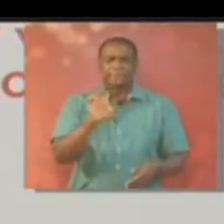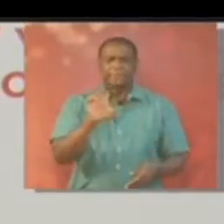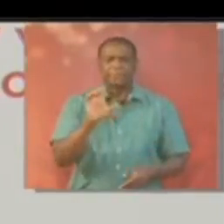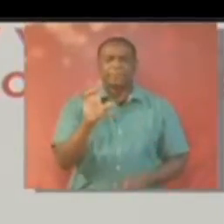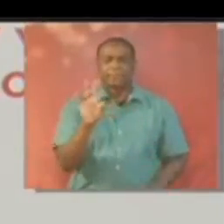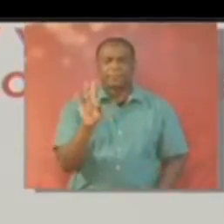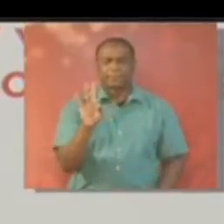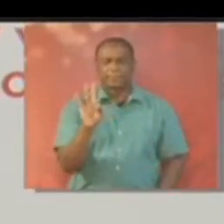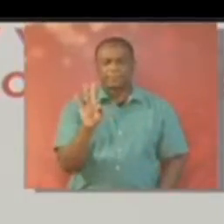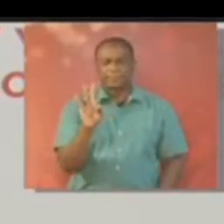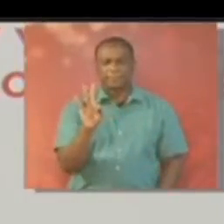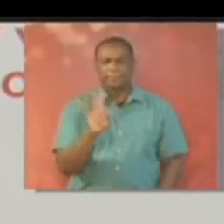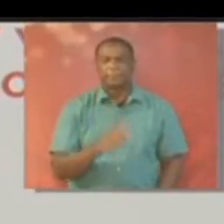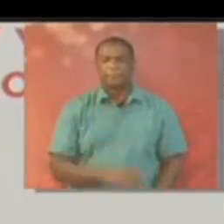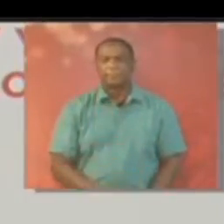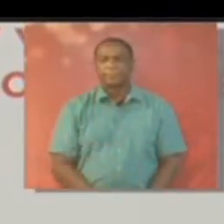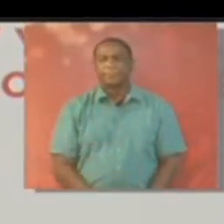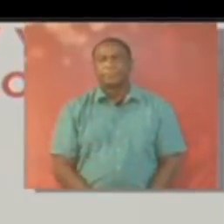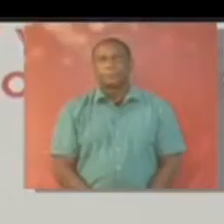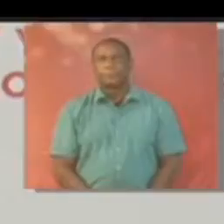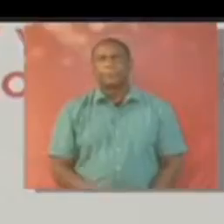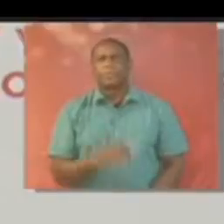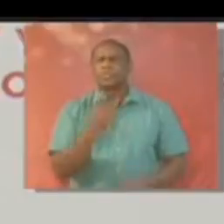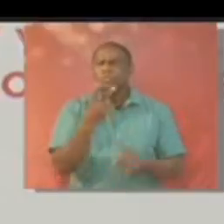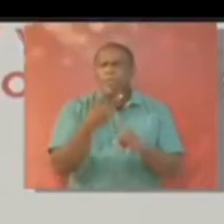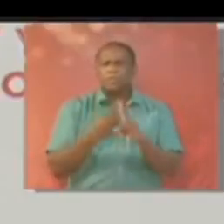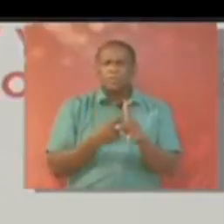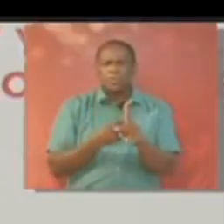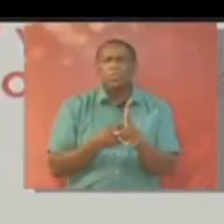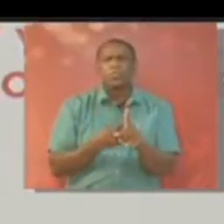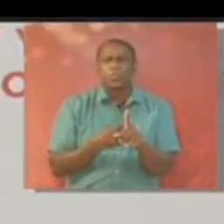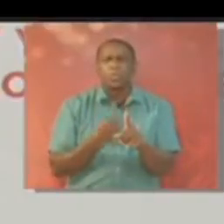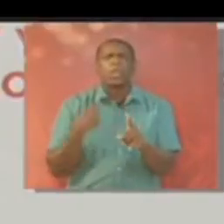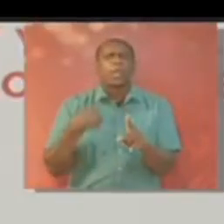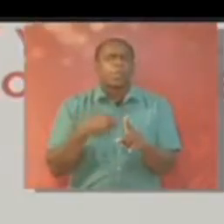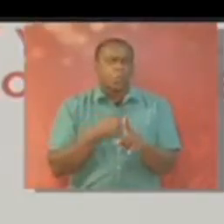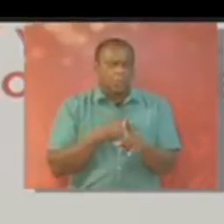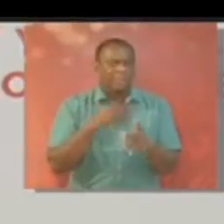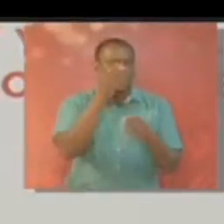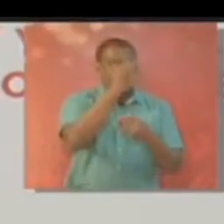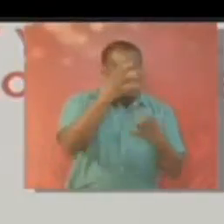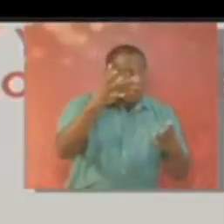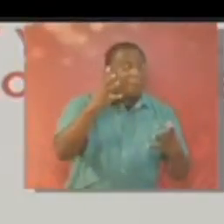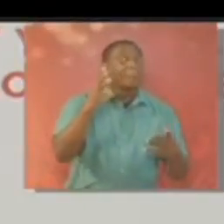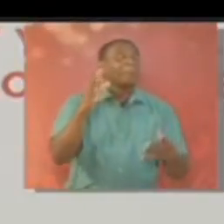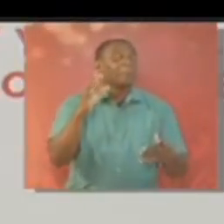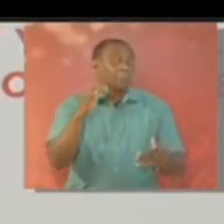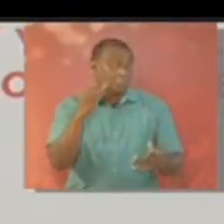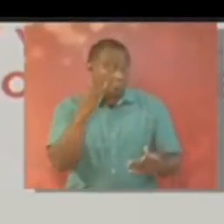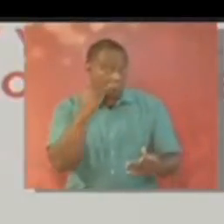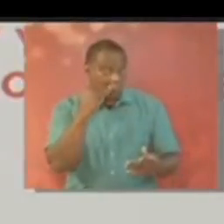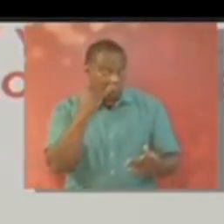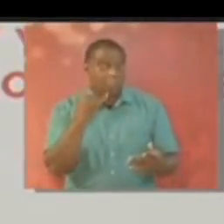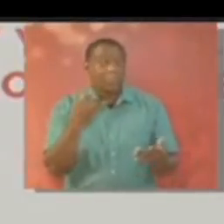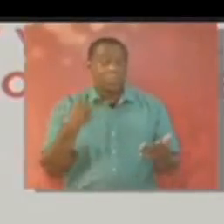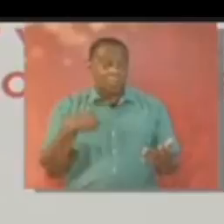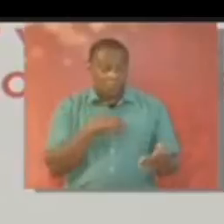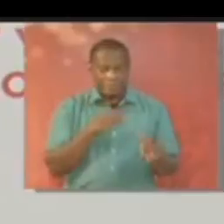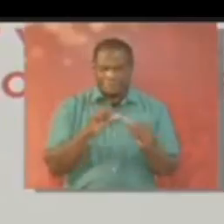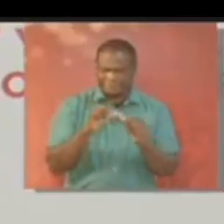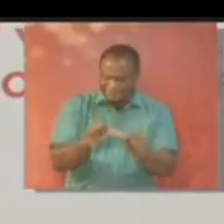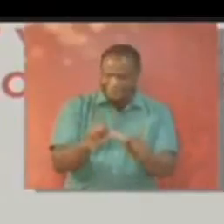We had told the population about 2 months ago that if we continued with daily case numbers of between 30 to